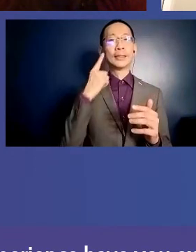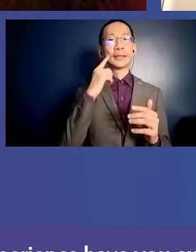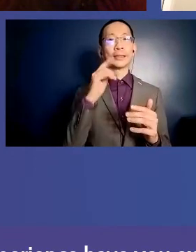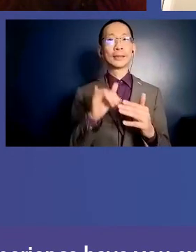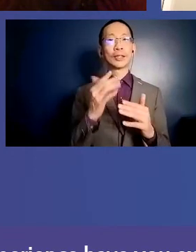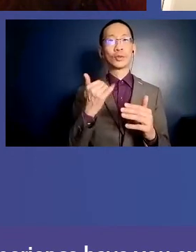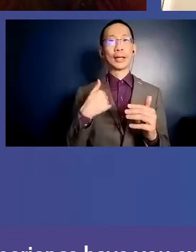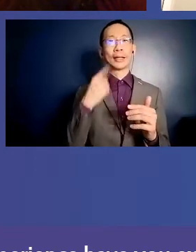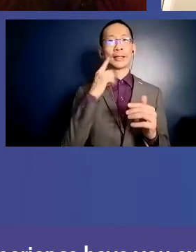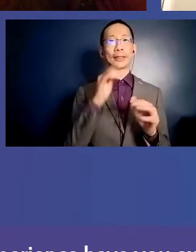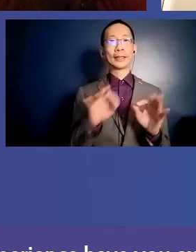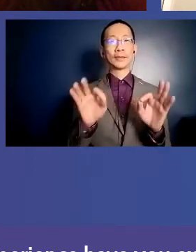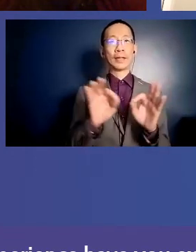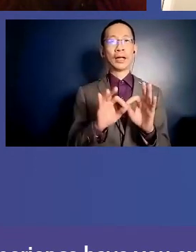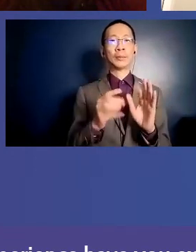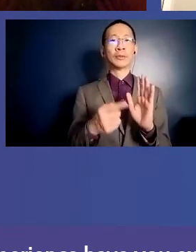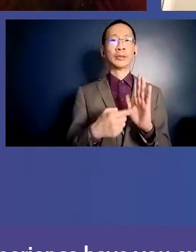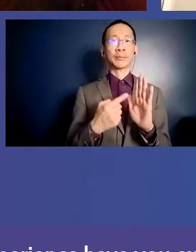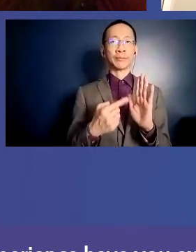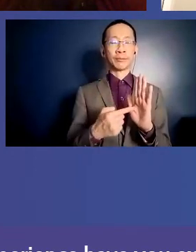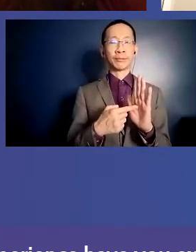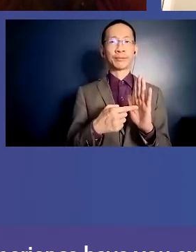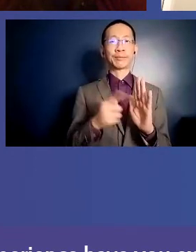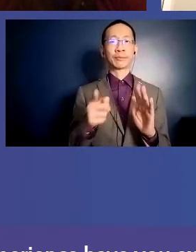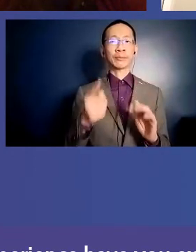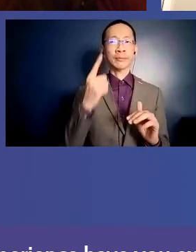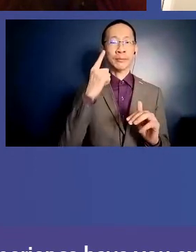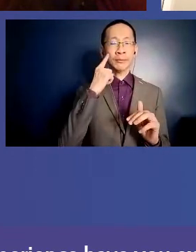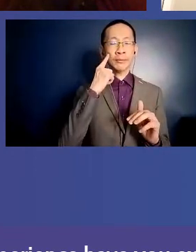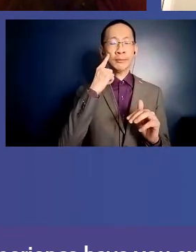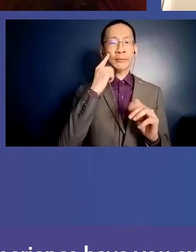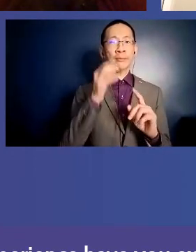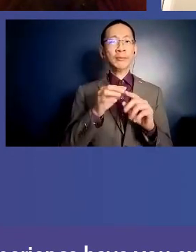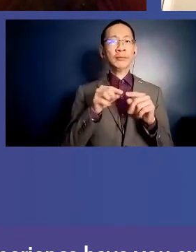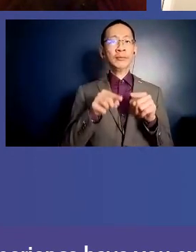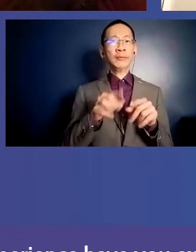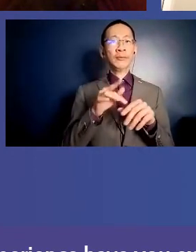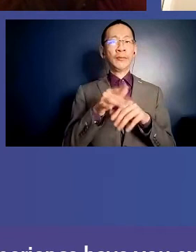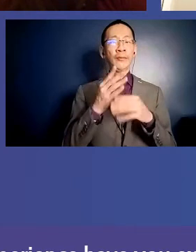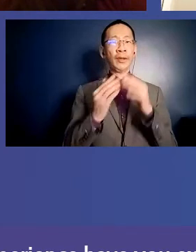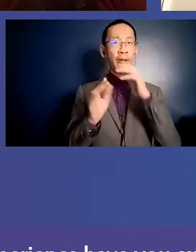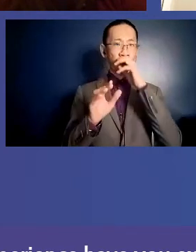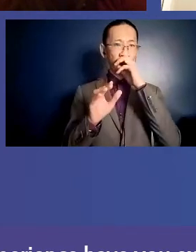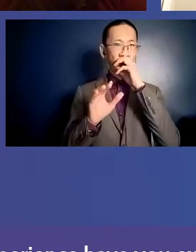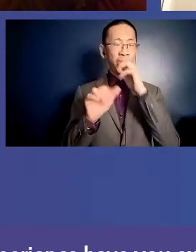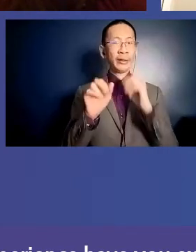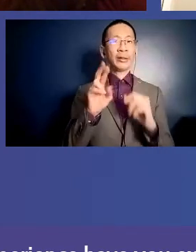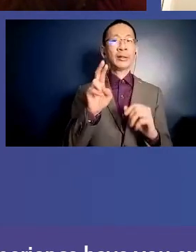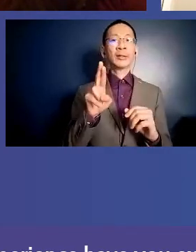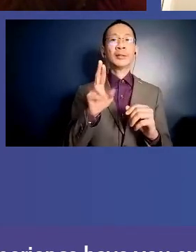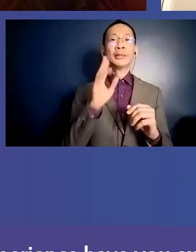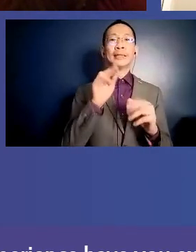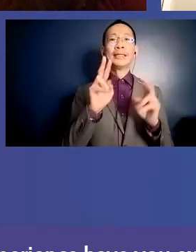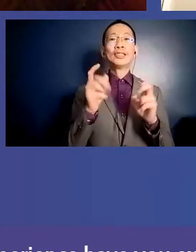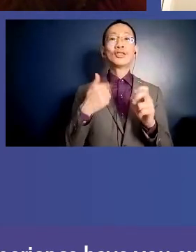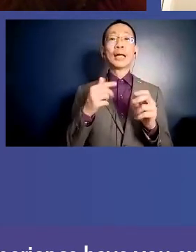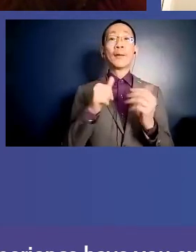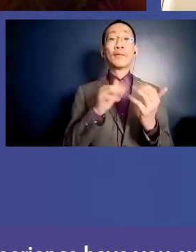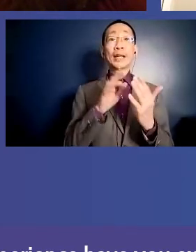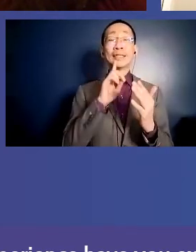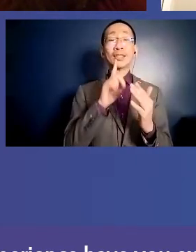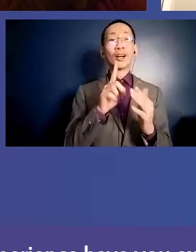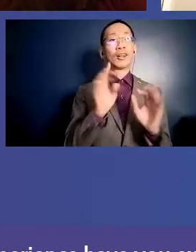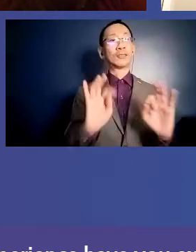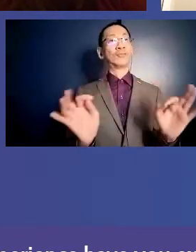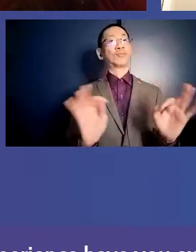I think that's valuable is sometimes, you know, you think that, especially in the early part of your career, that, like, oh, the issues that I'm facing are so insignificant,